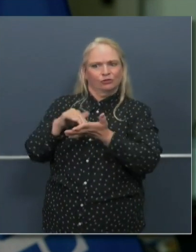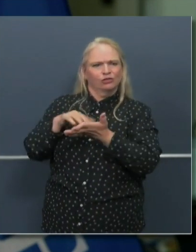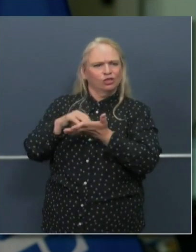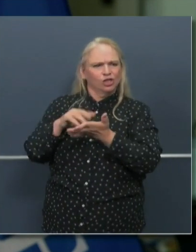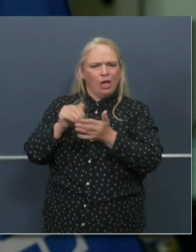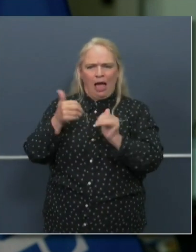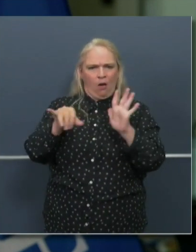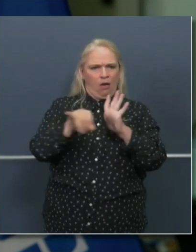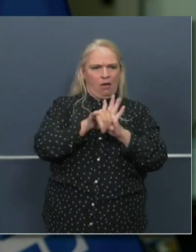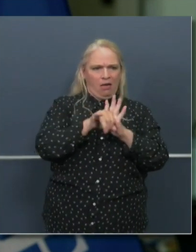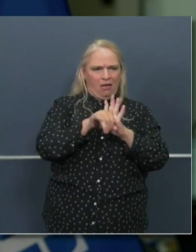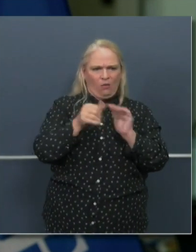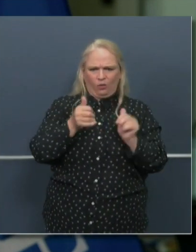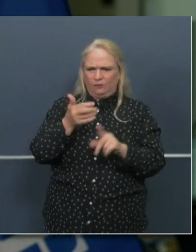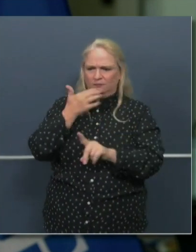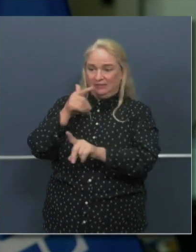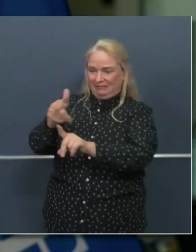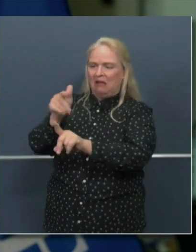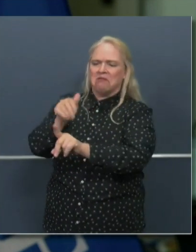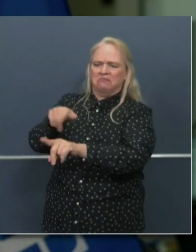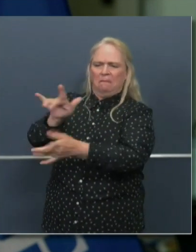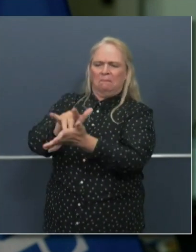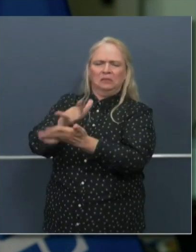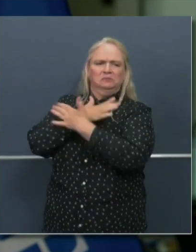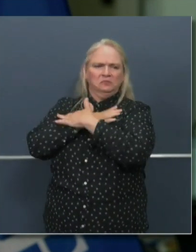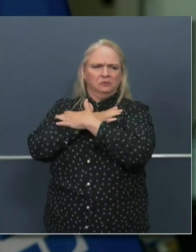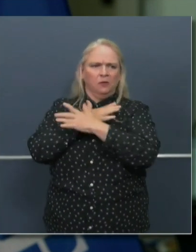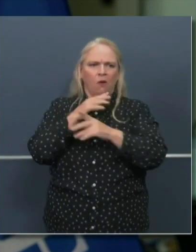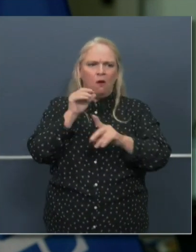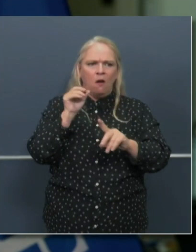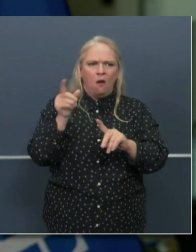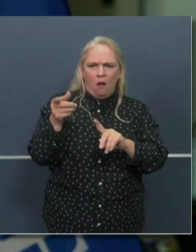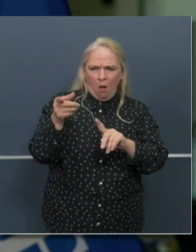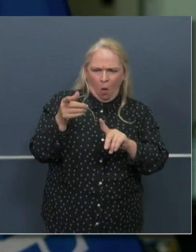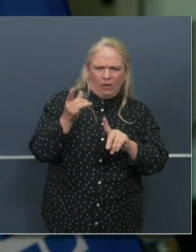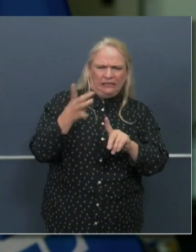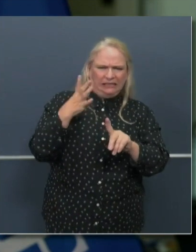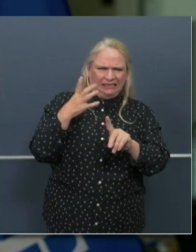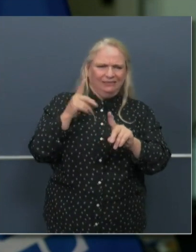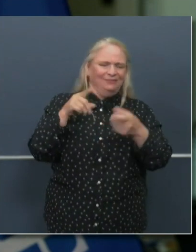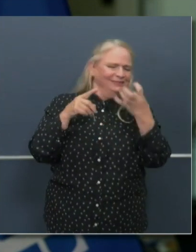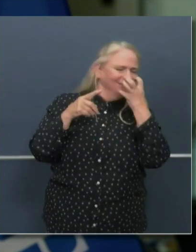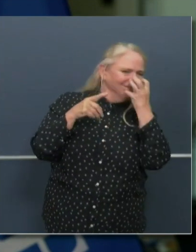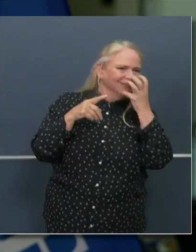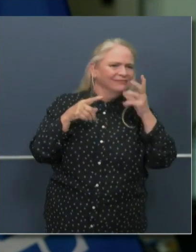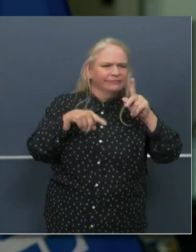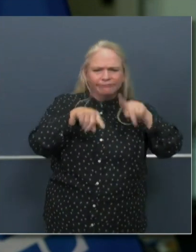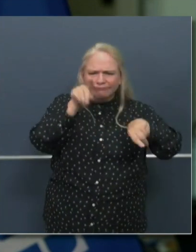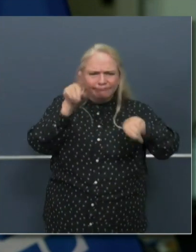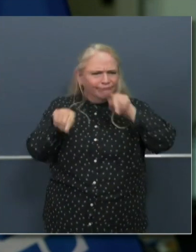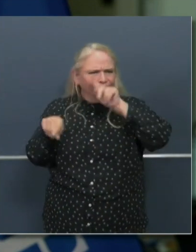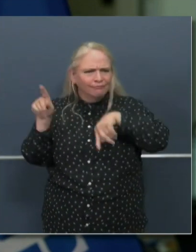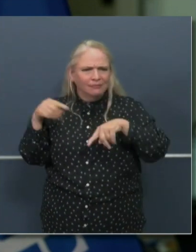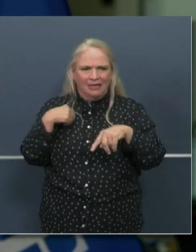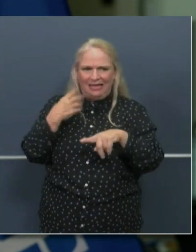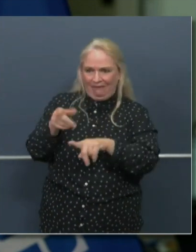patients, and all of that, working as a team, rowing in the same direction, means that we can do that even more efficiently and